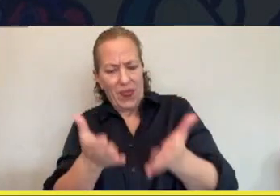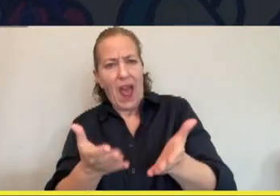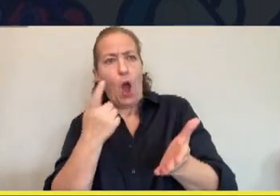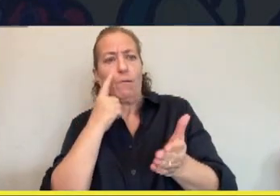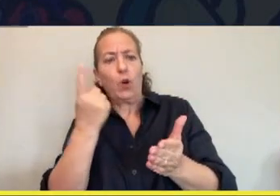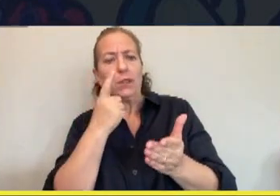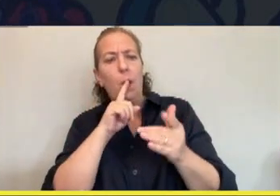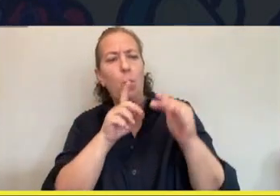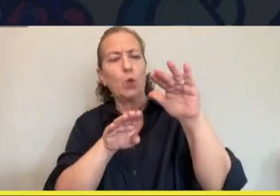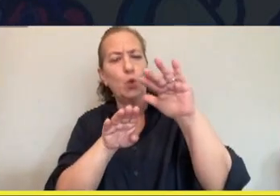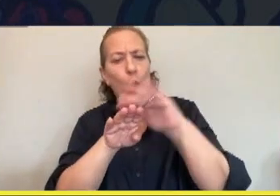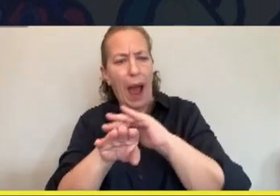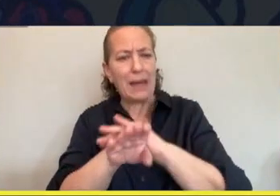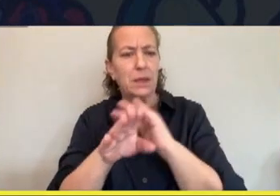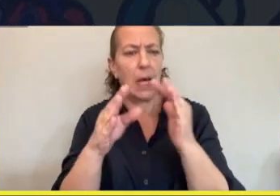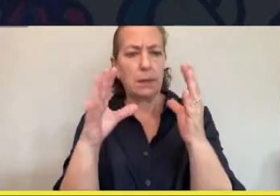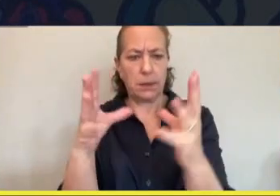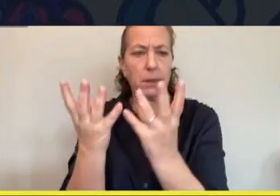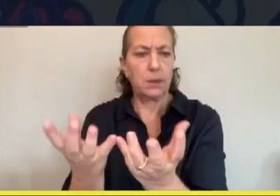particular issue.